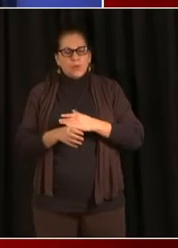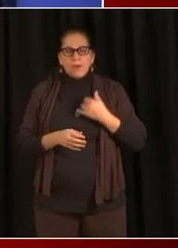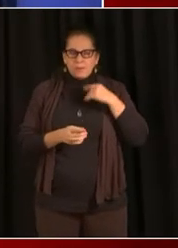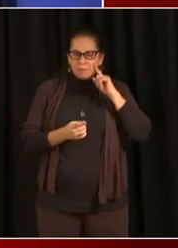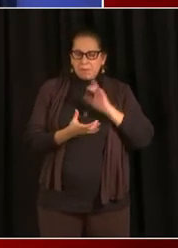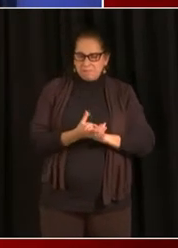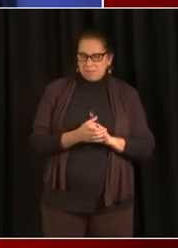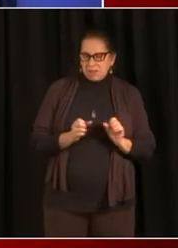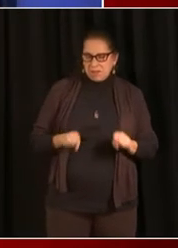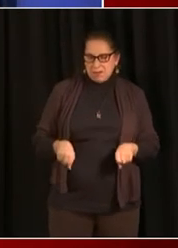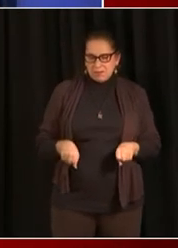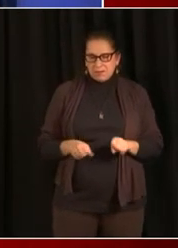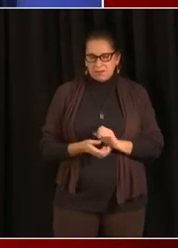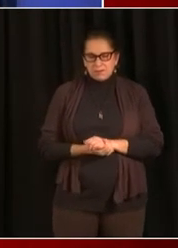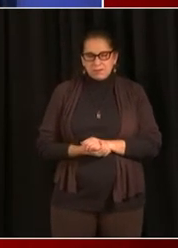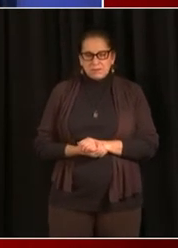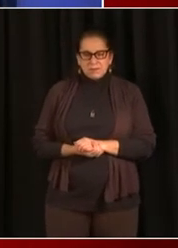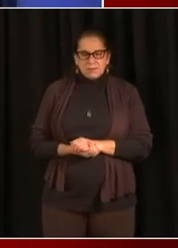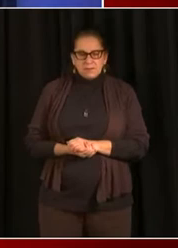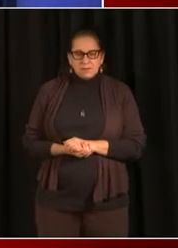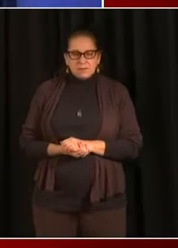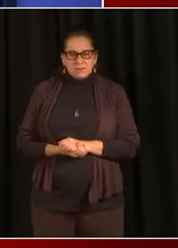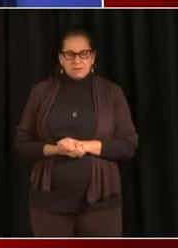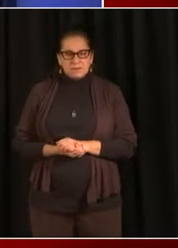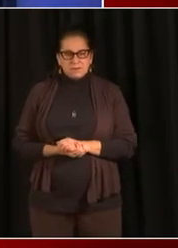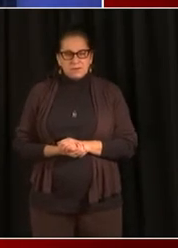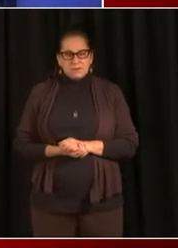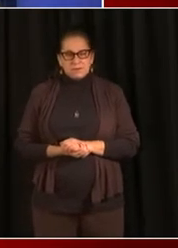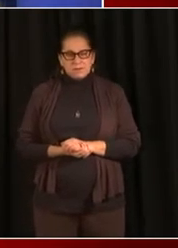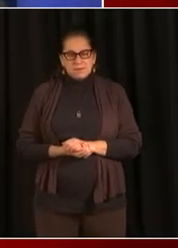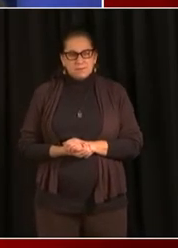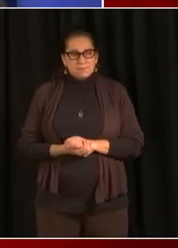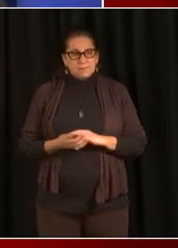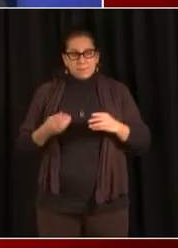that the brick mortar store that we have in La Cosecha